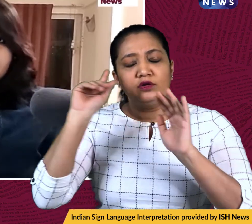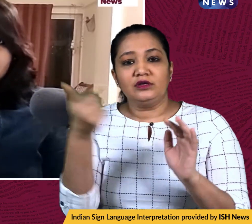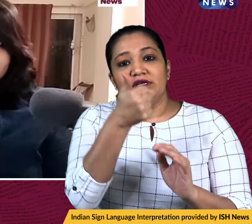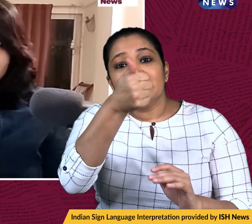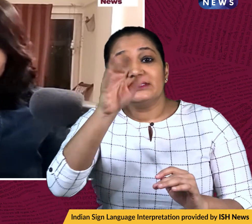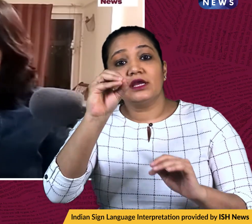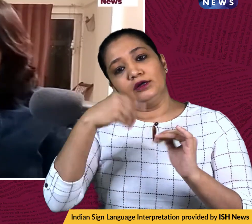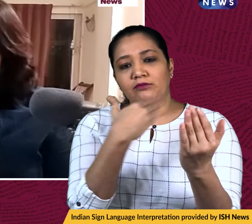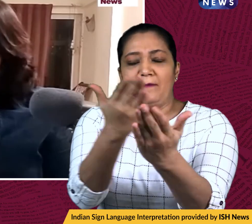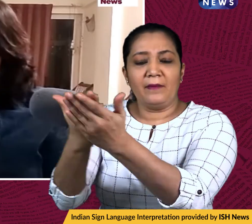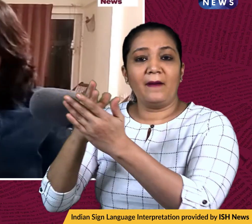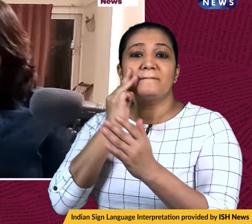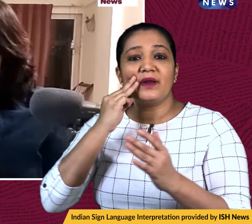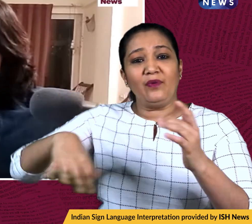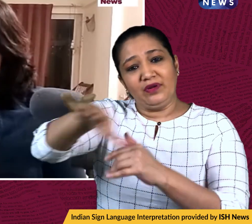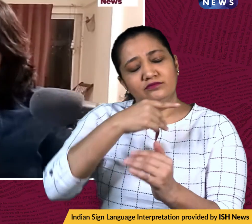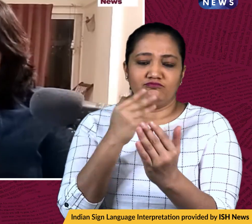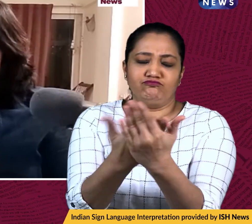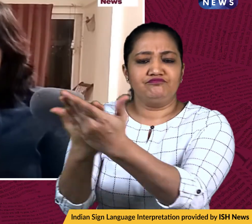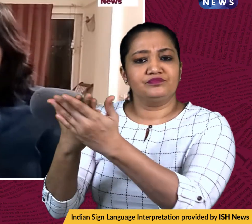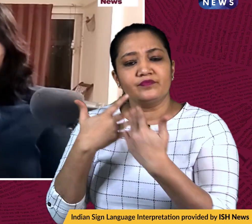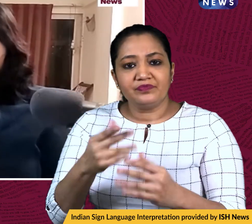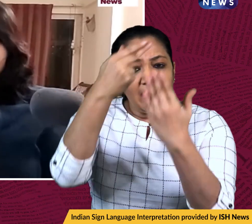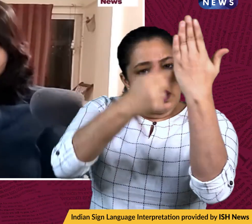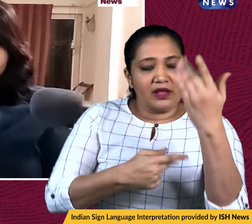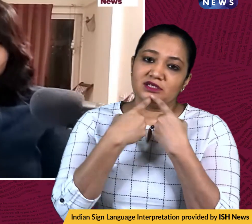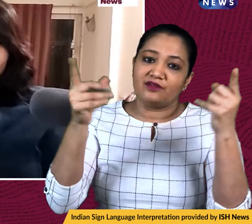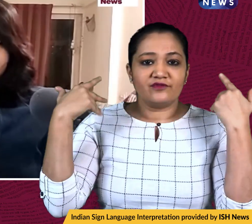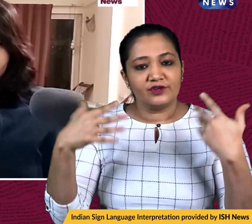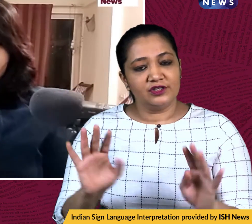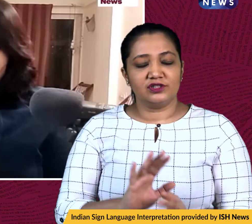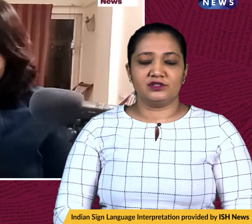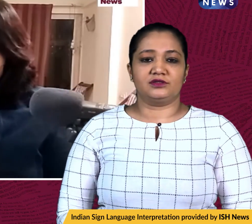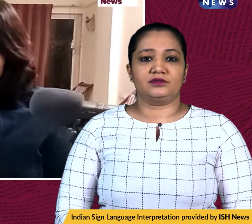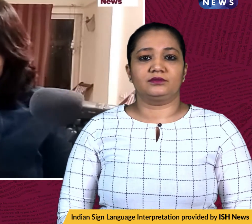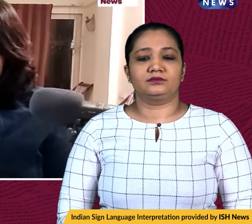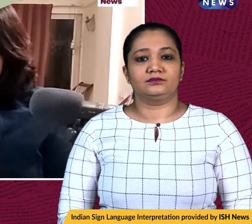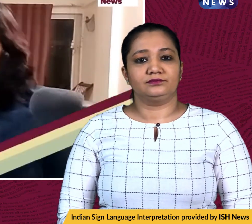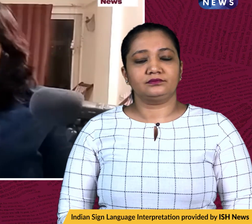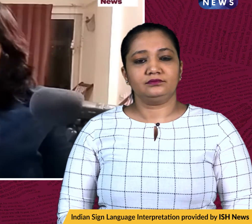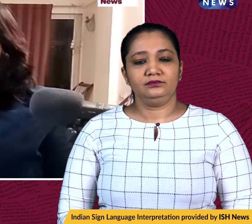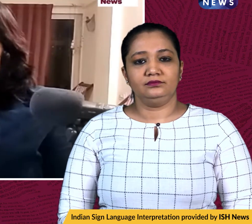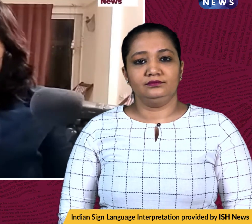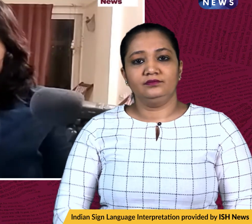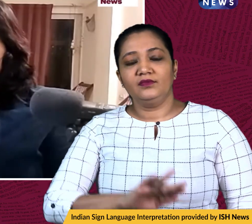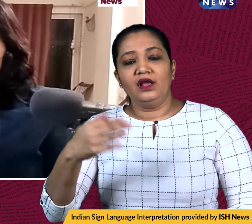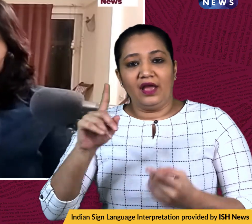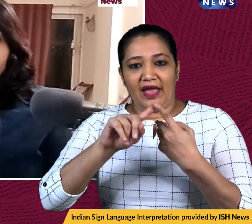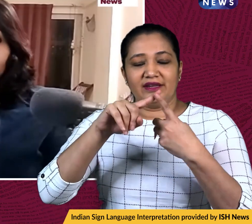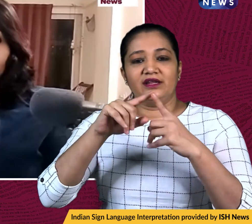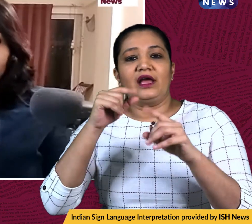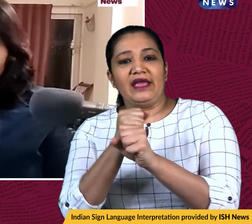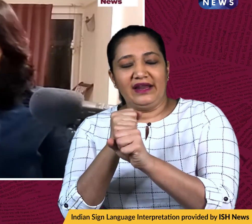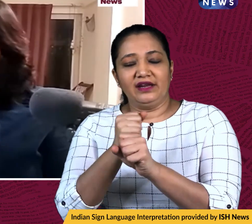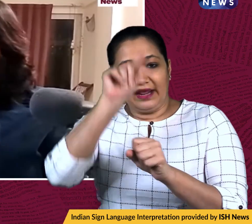all 60 seats in the Manipur Assembly elections, releasing a list of its candidates. Meanwhile, the Editors